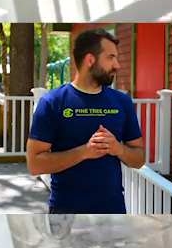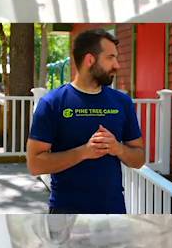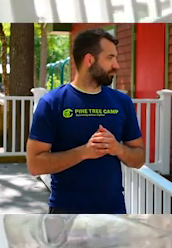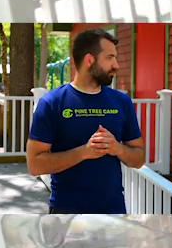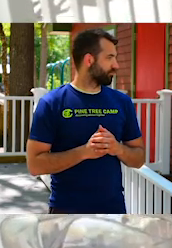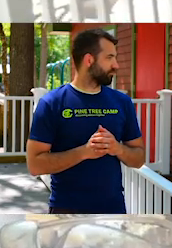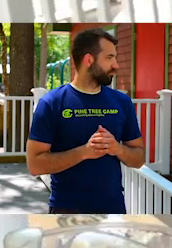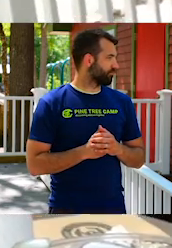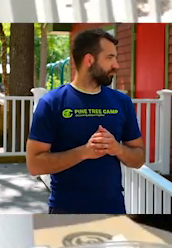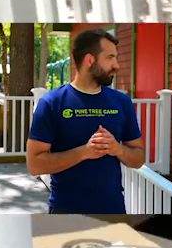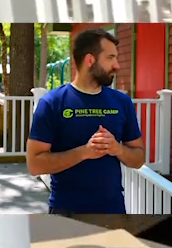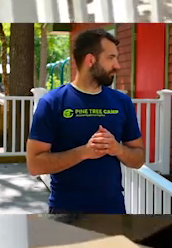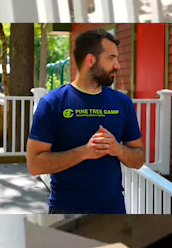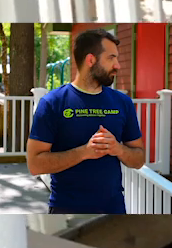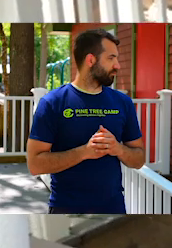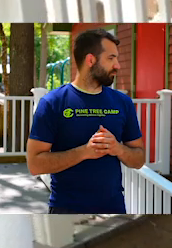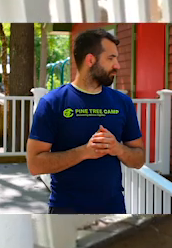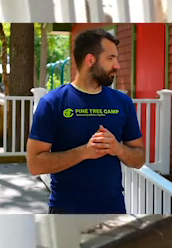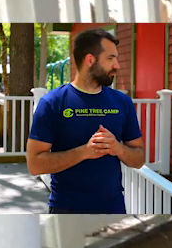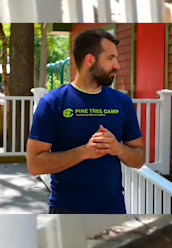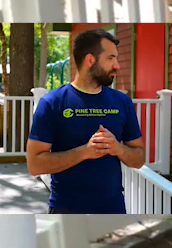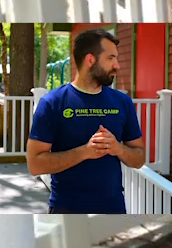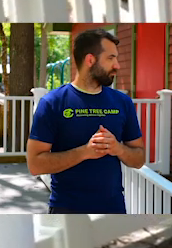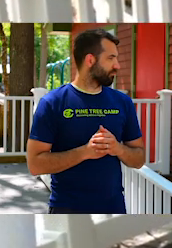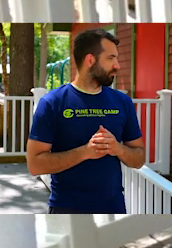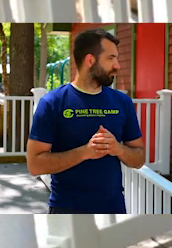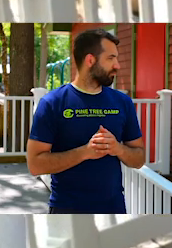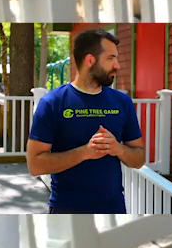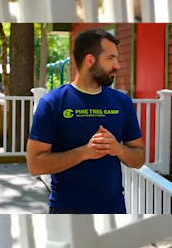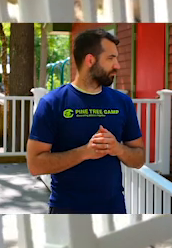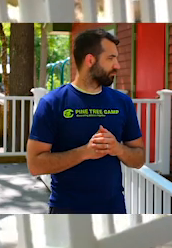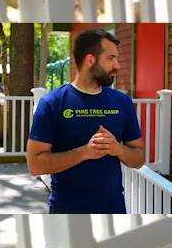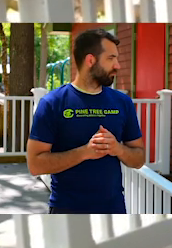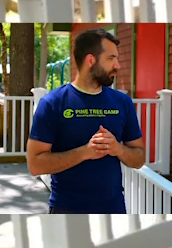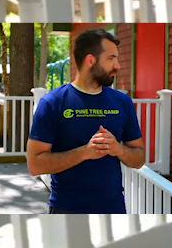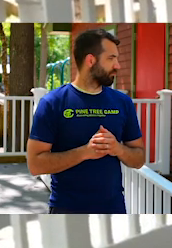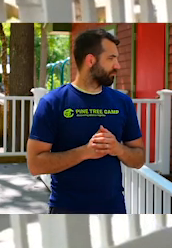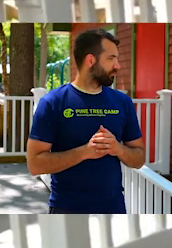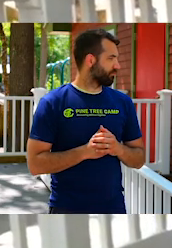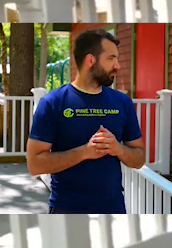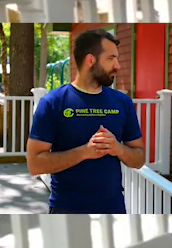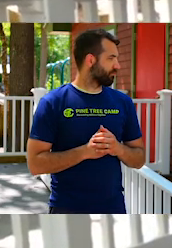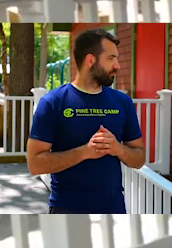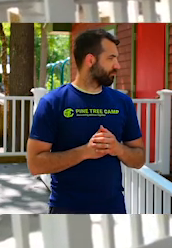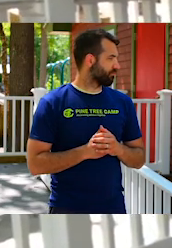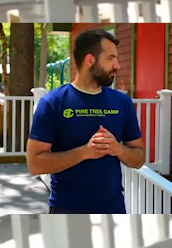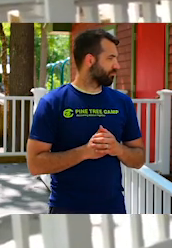the other end into the cup. Do the same with this side.